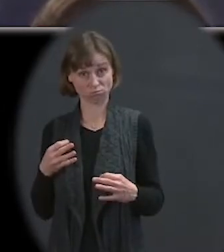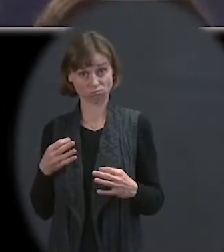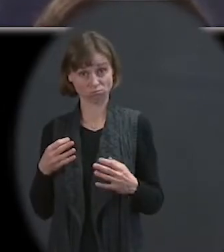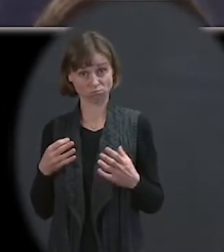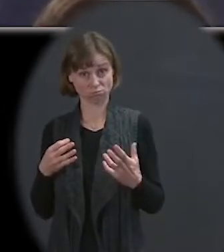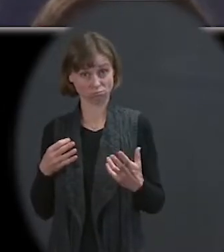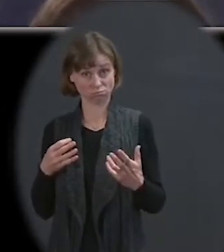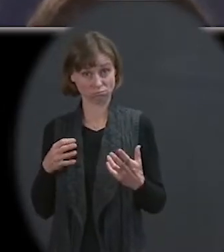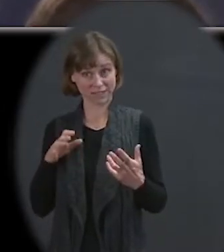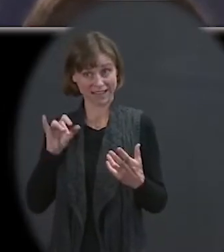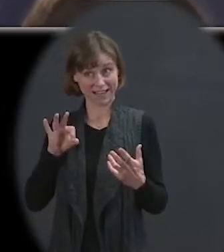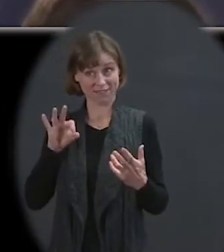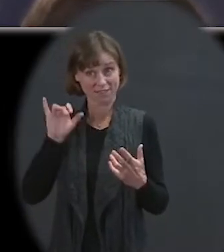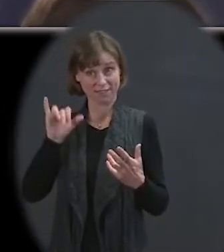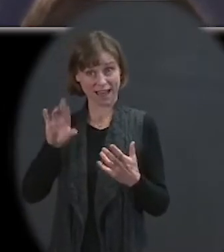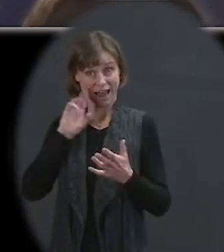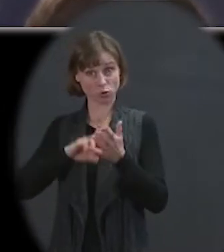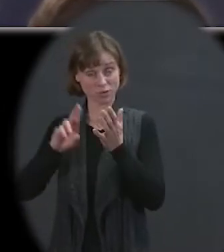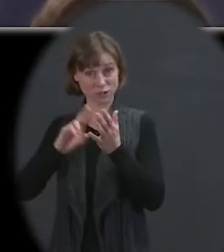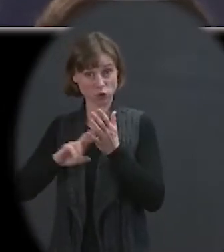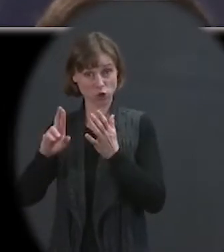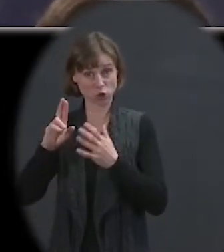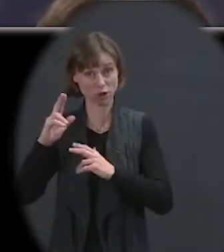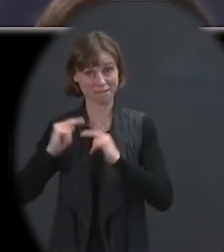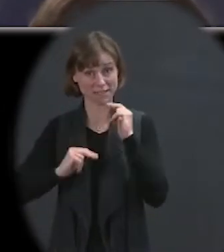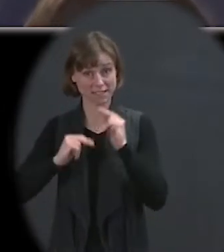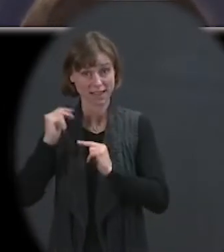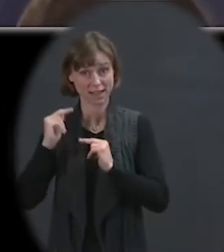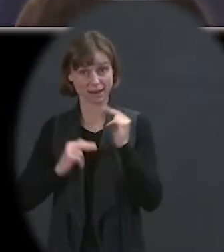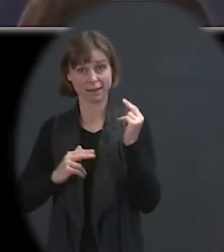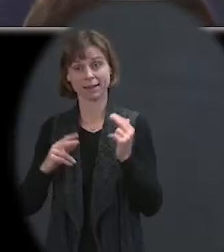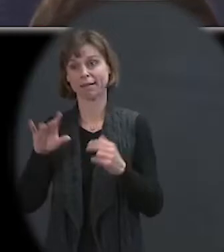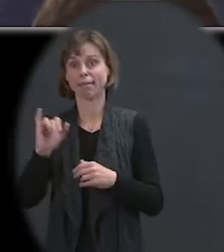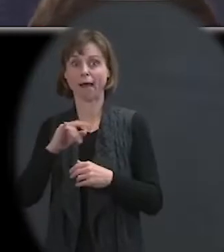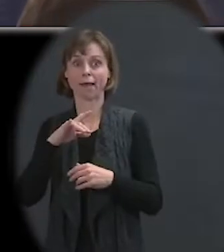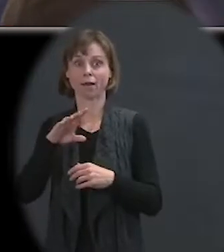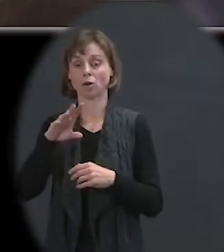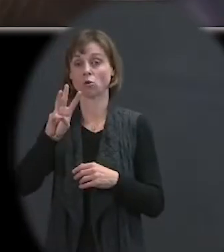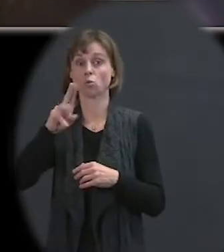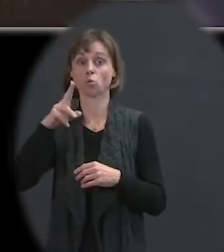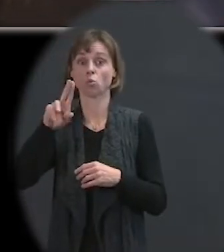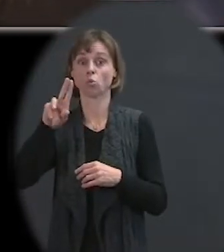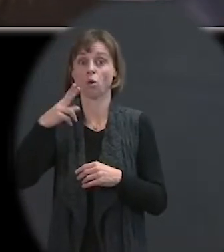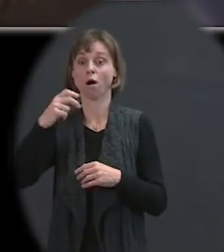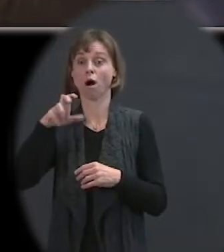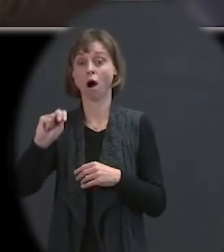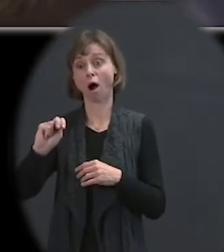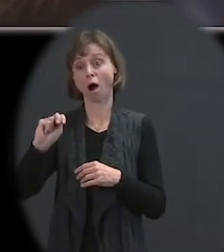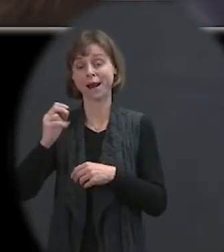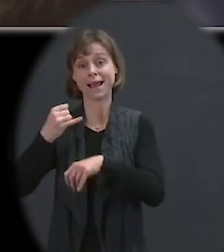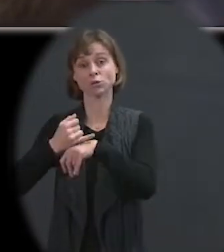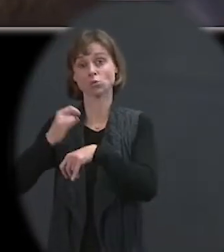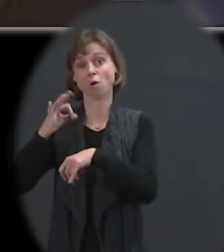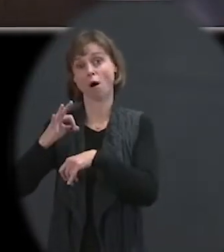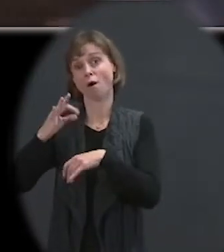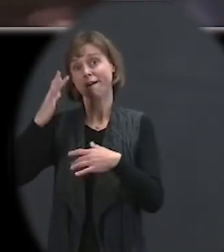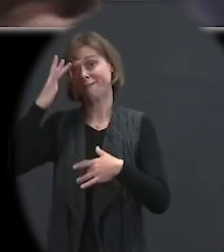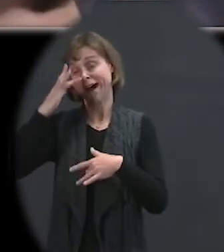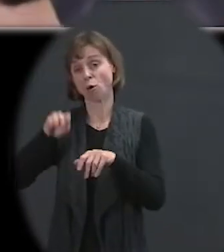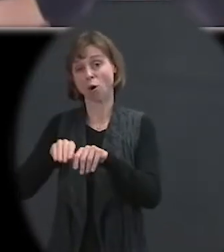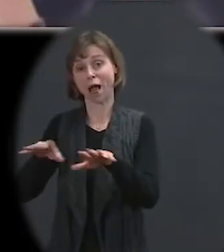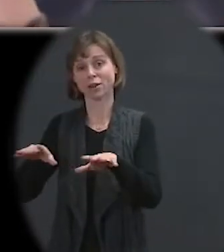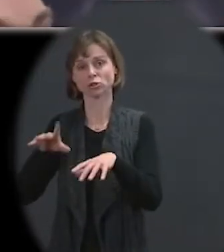gain-of-function research facilities like the Wuhan Institute of Virology should be eligible for U.S. funding? They currently are, even though they're